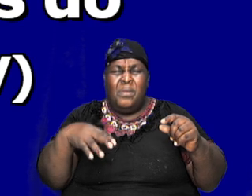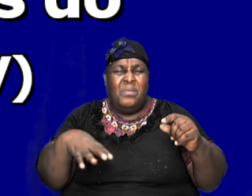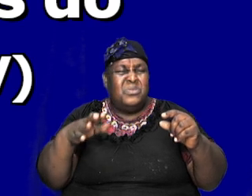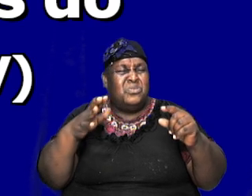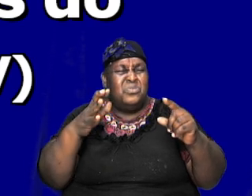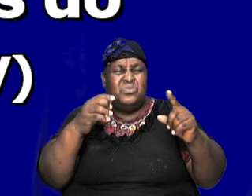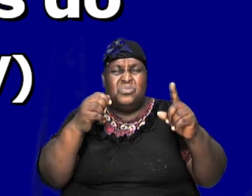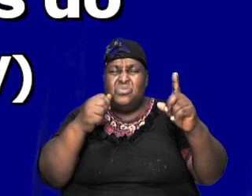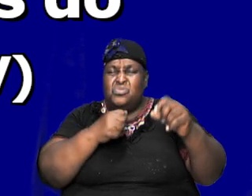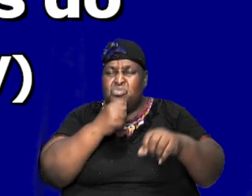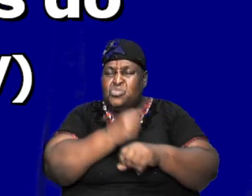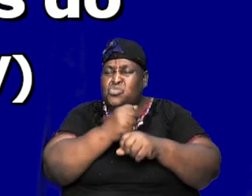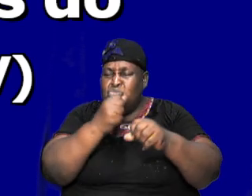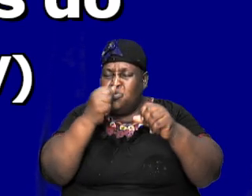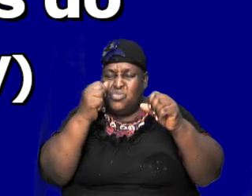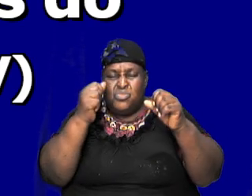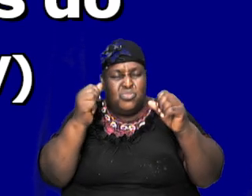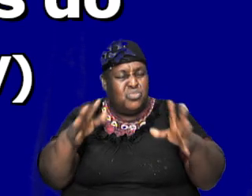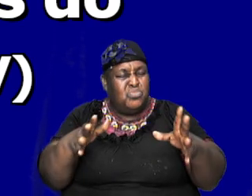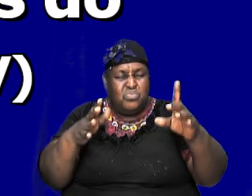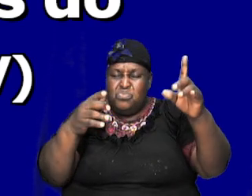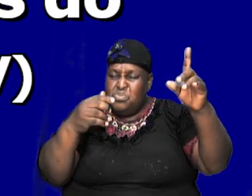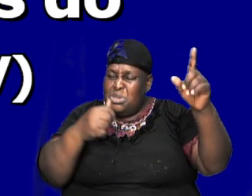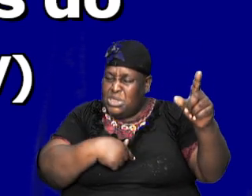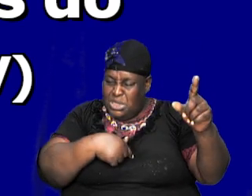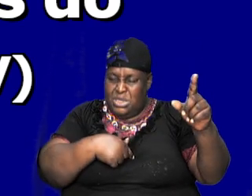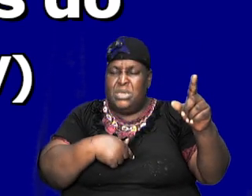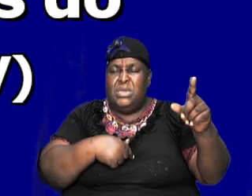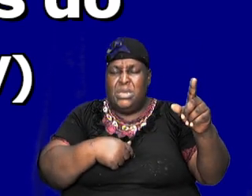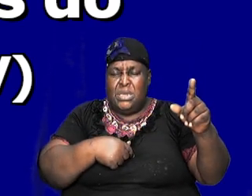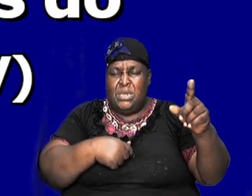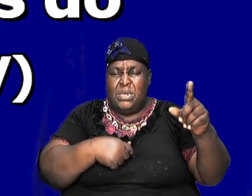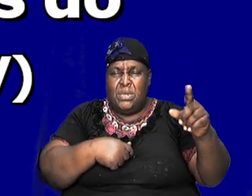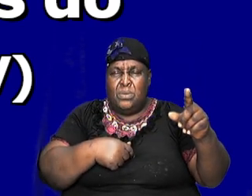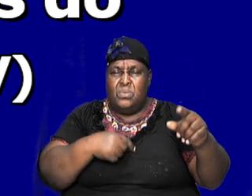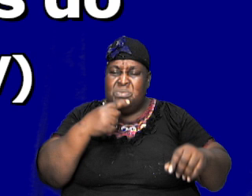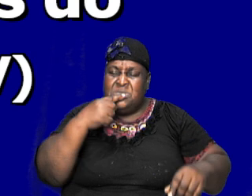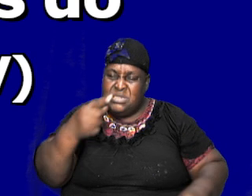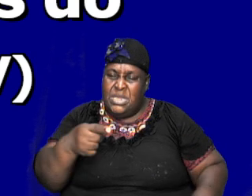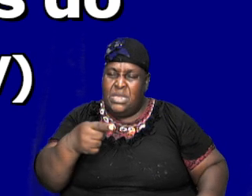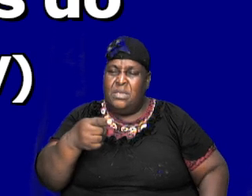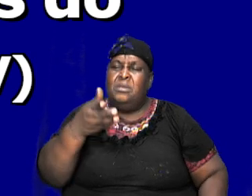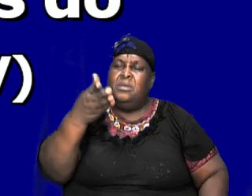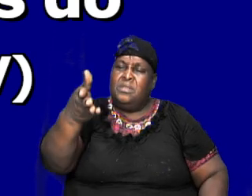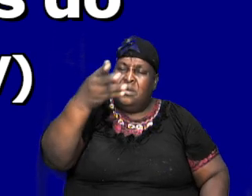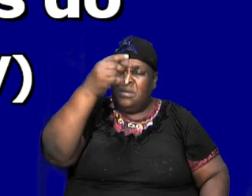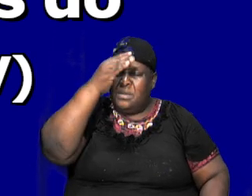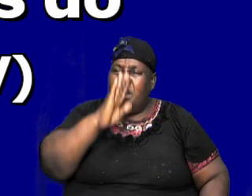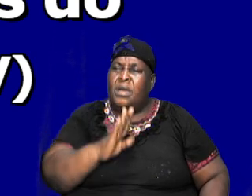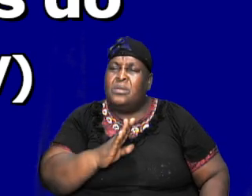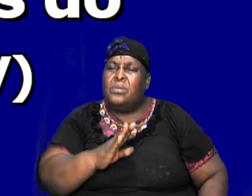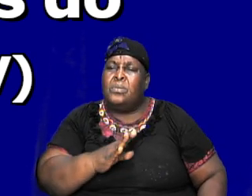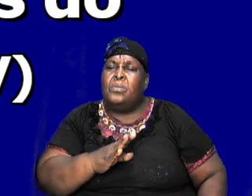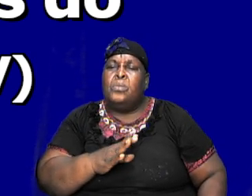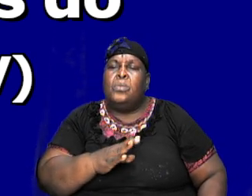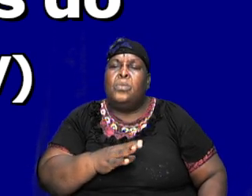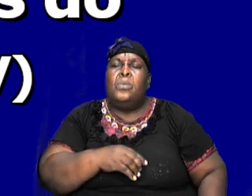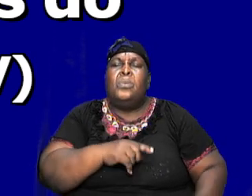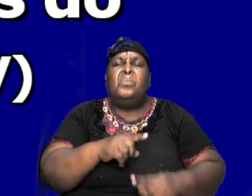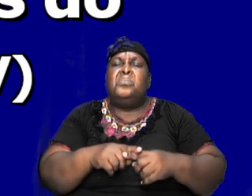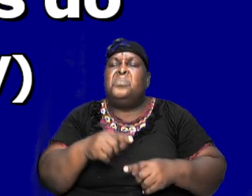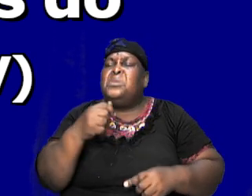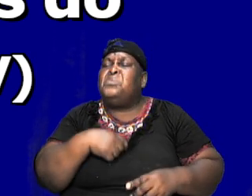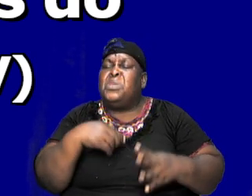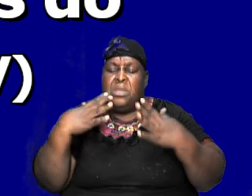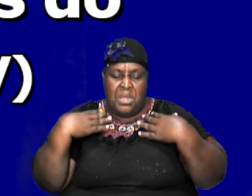Since you are in the habit of stoning people who say that they are God, right? When I heal the